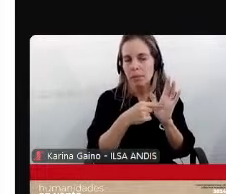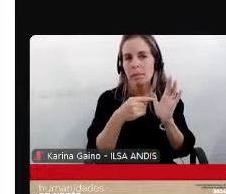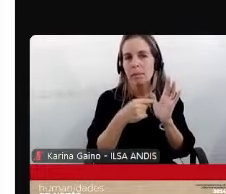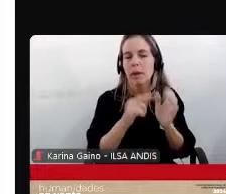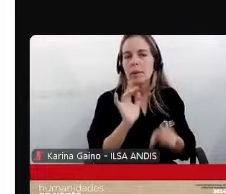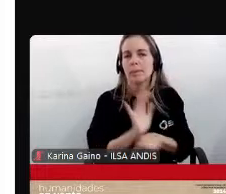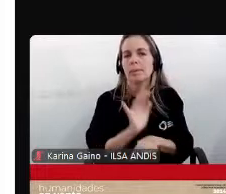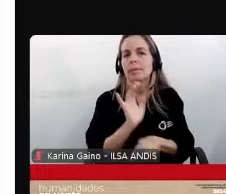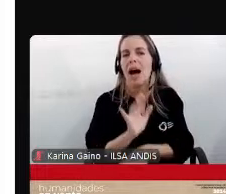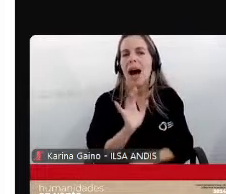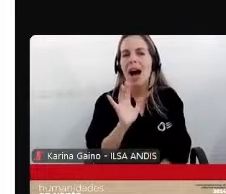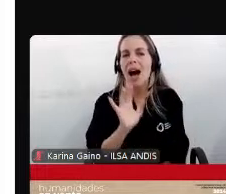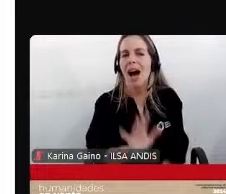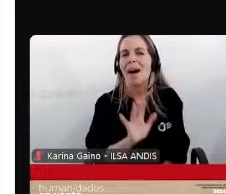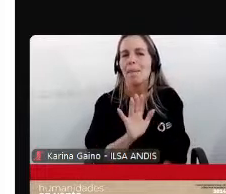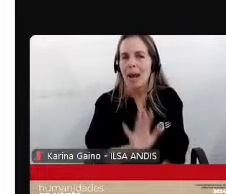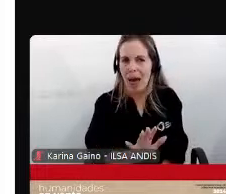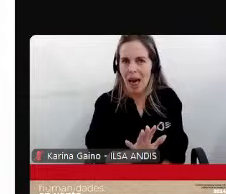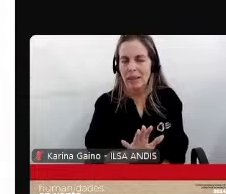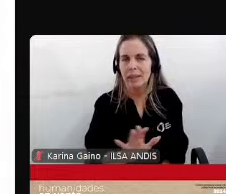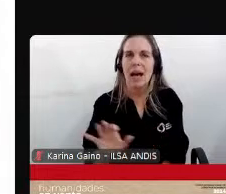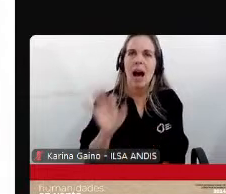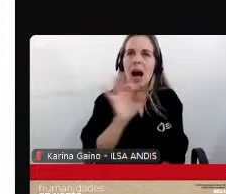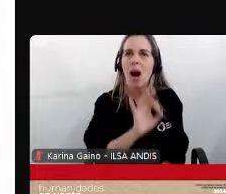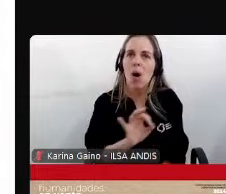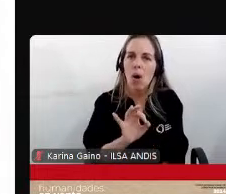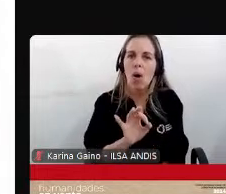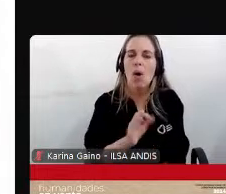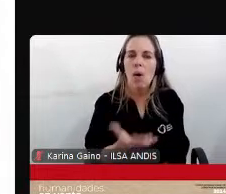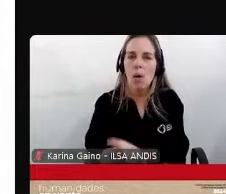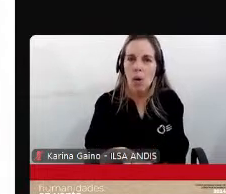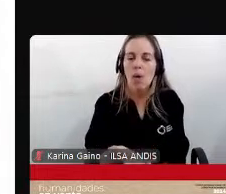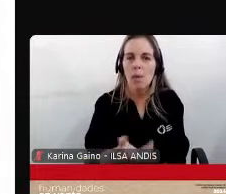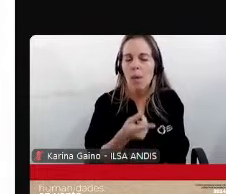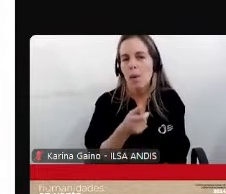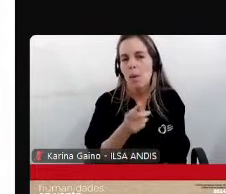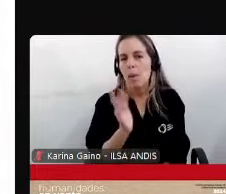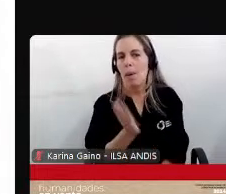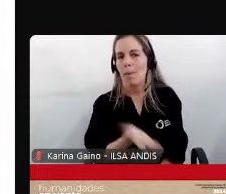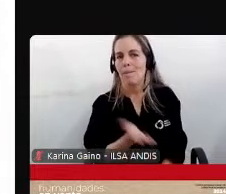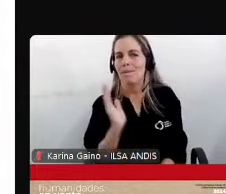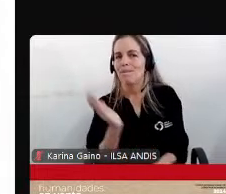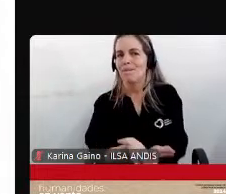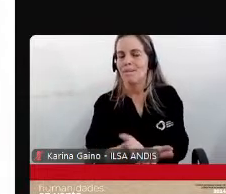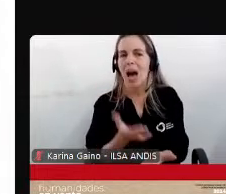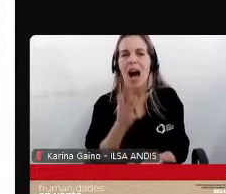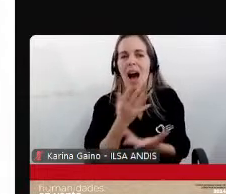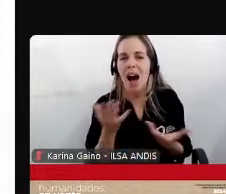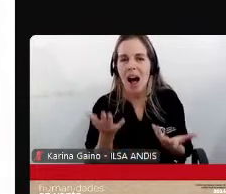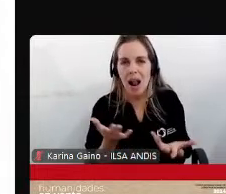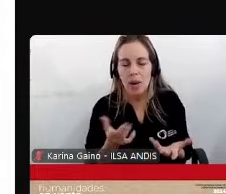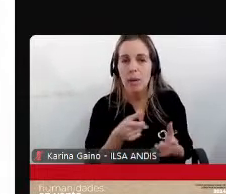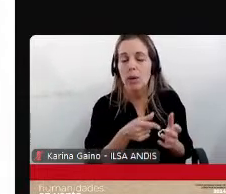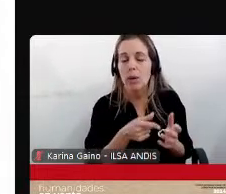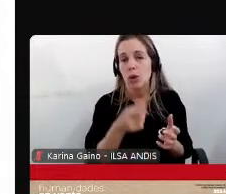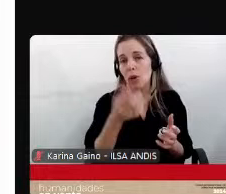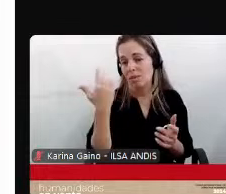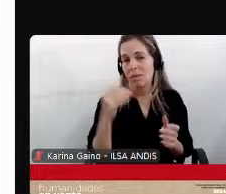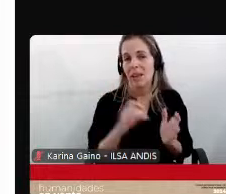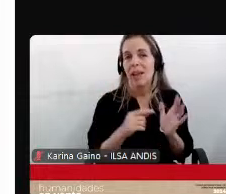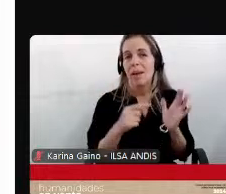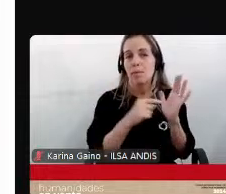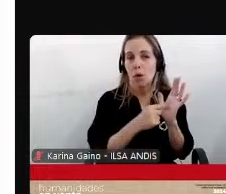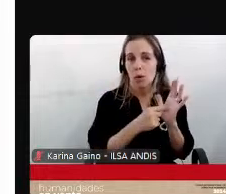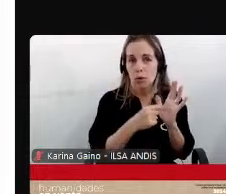retaliation, which has disappeared from subsequent versions of the indicators, but we actually find can be,